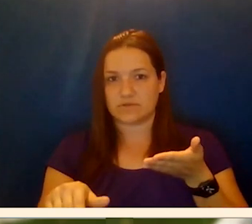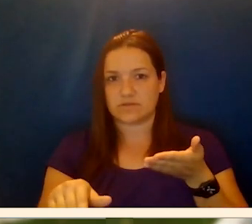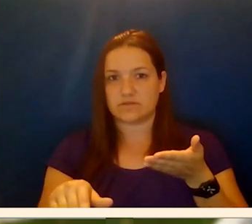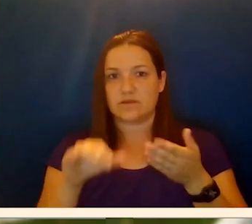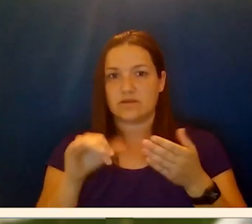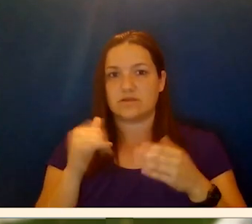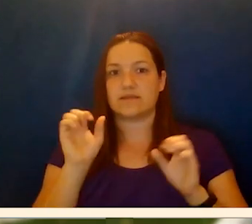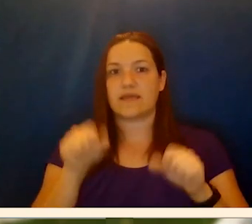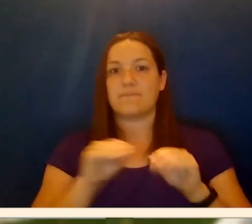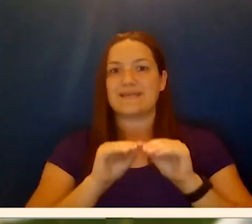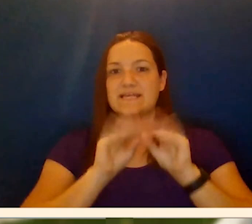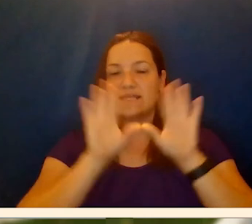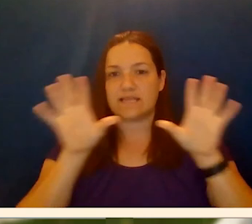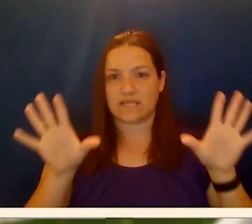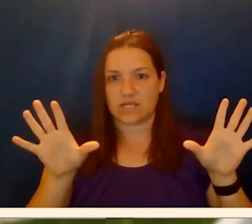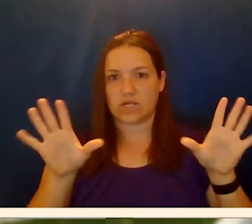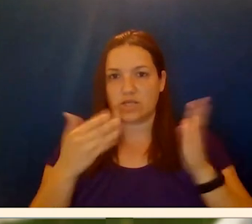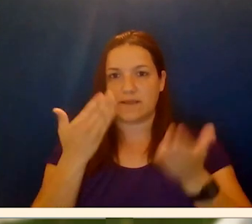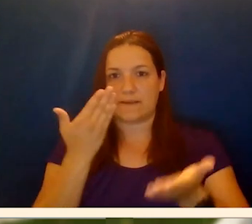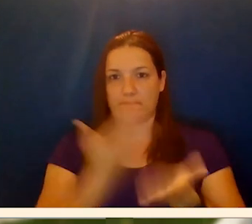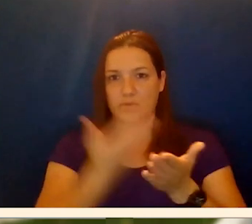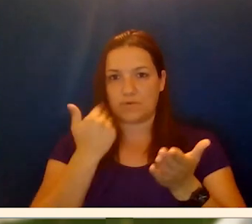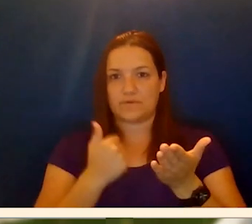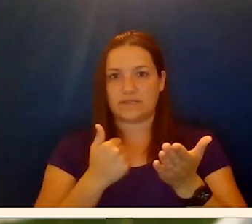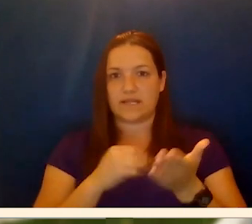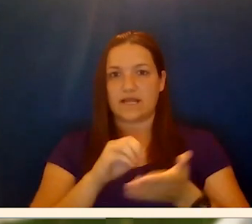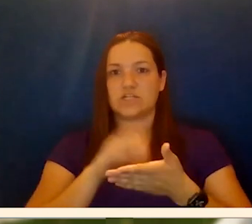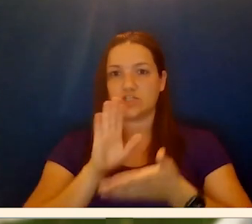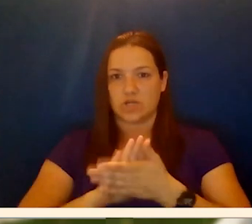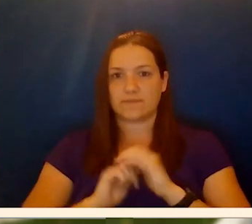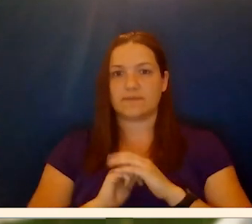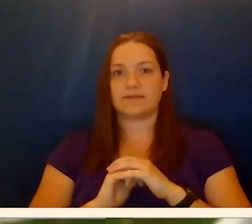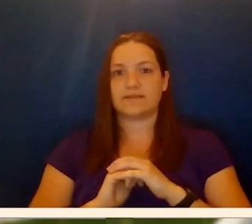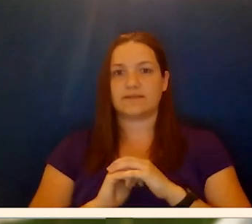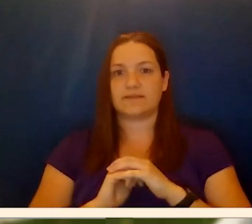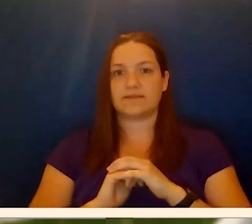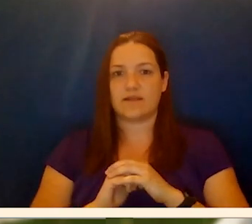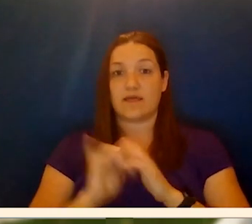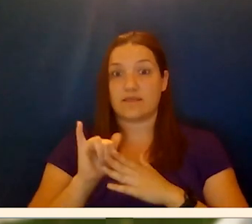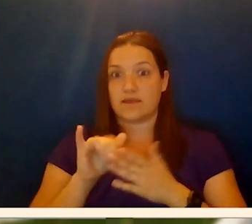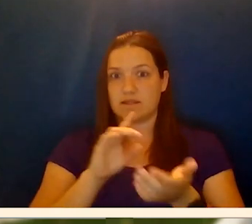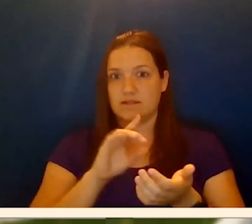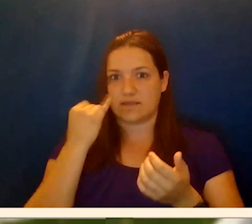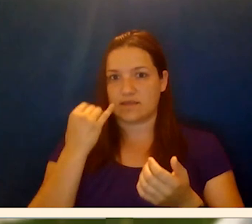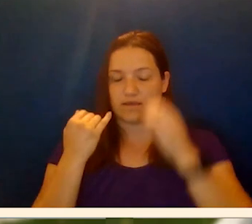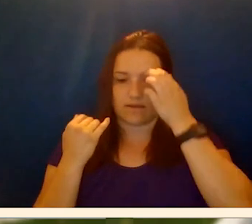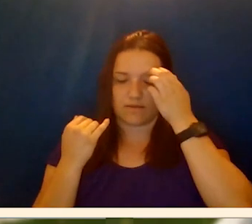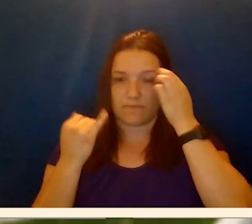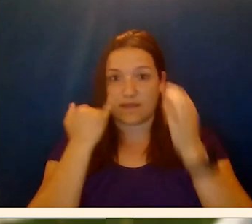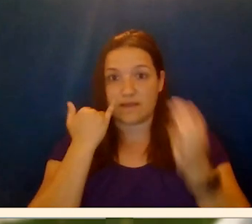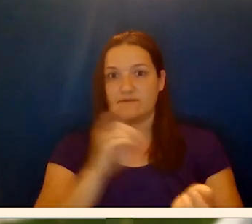demonstrated and documented, and that if physicians did not abide by that